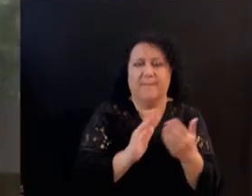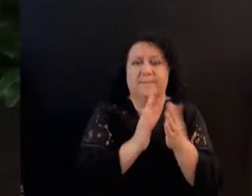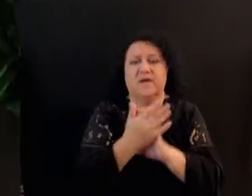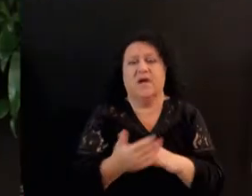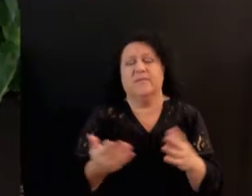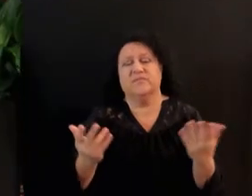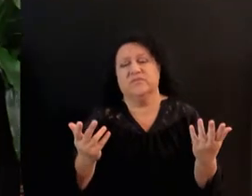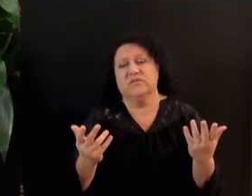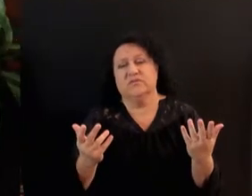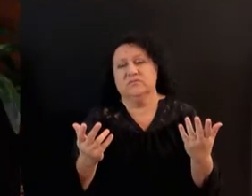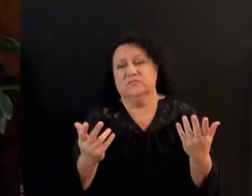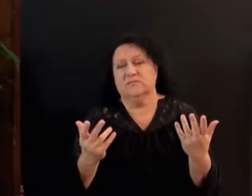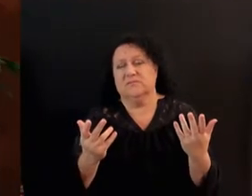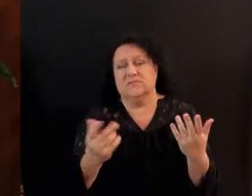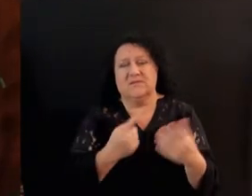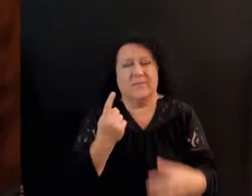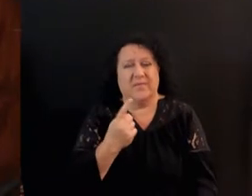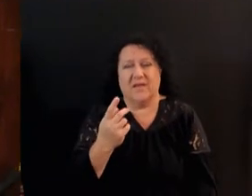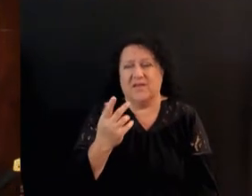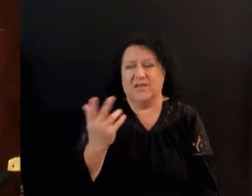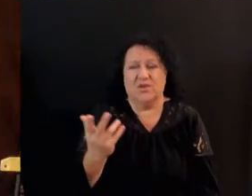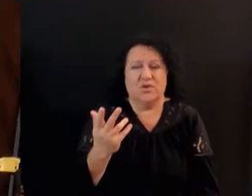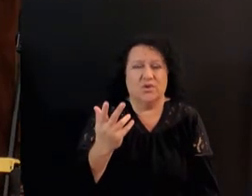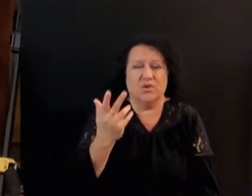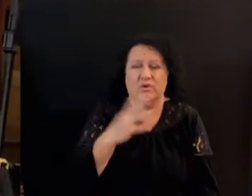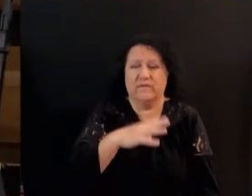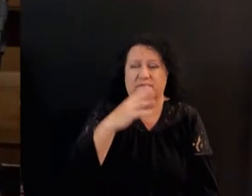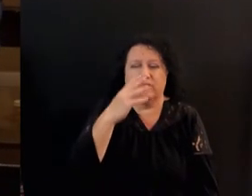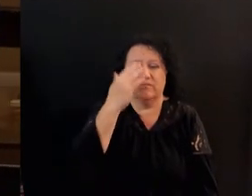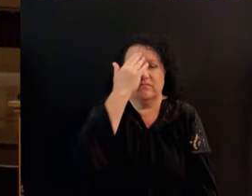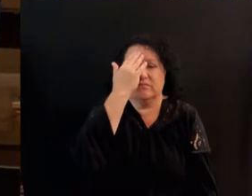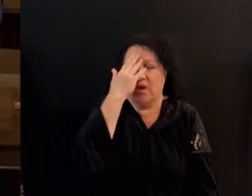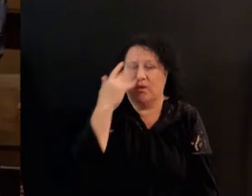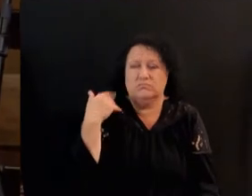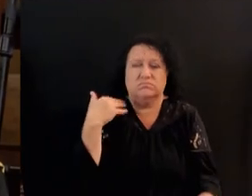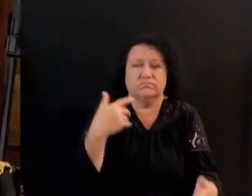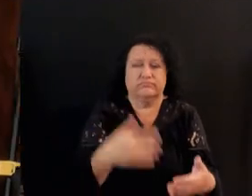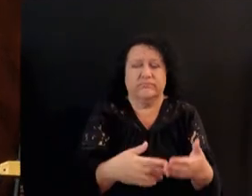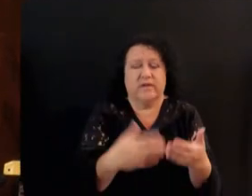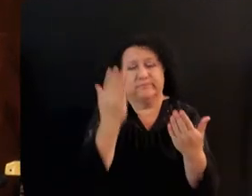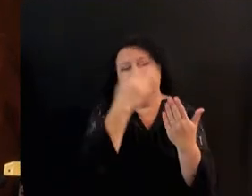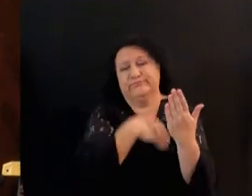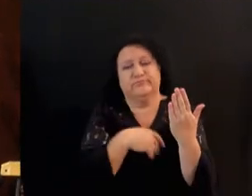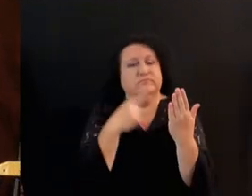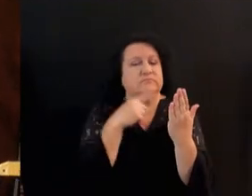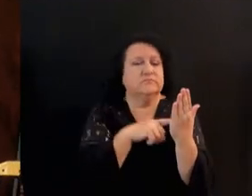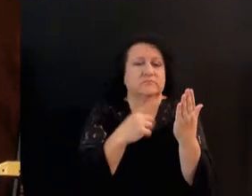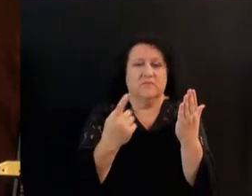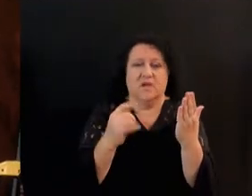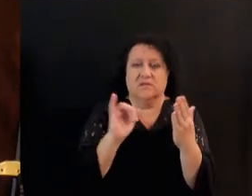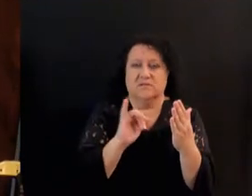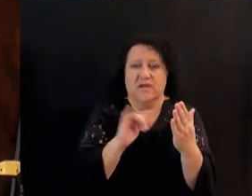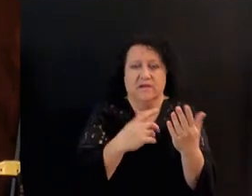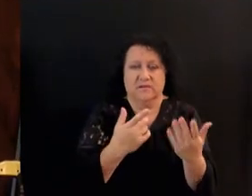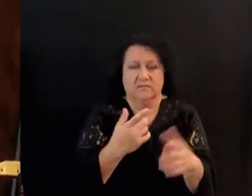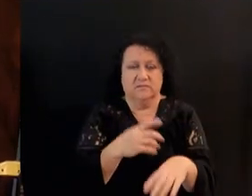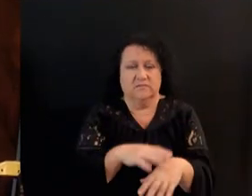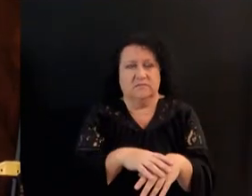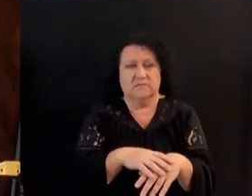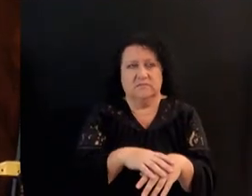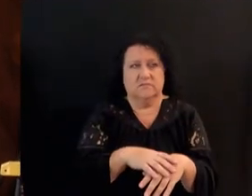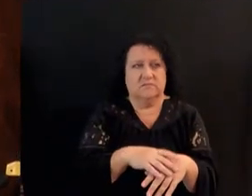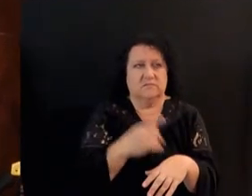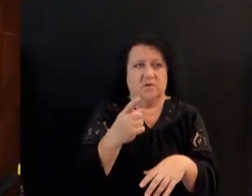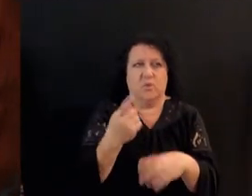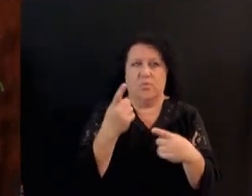cliche. And perhaps, you know, you think of it, oh, Psalm 23, that's the psalm that somebody reads at a funeral. That's the psalm that we always do at the graveside service. And